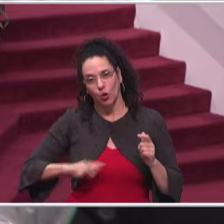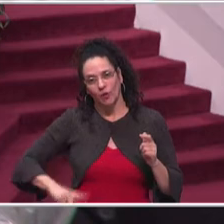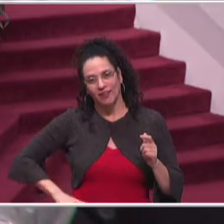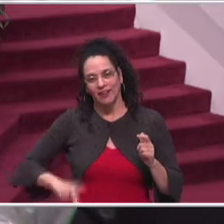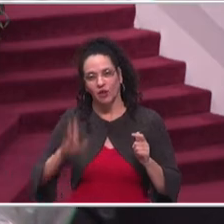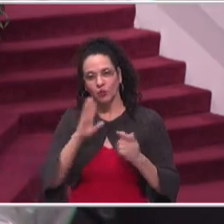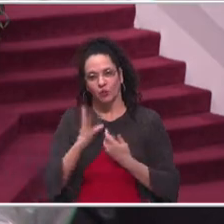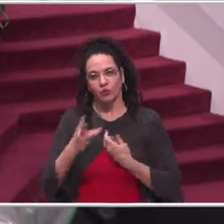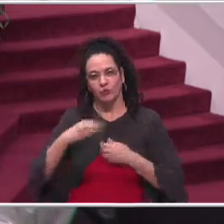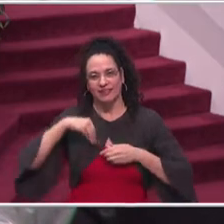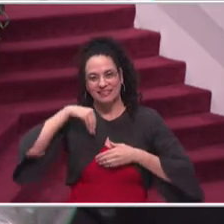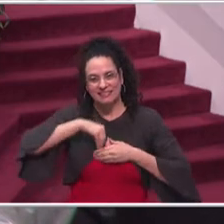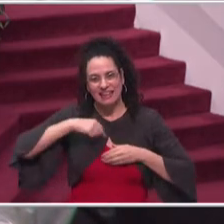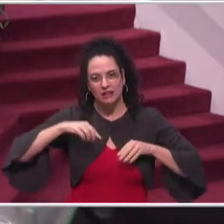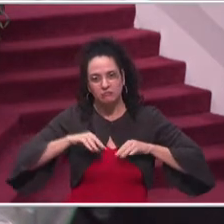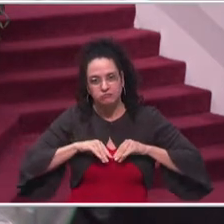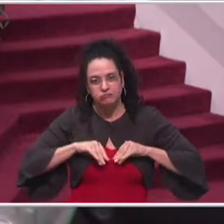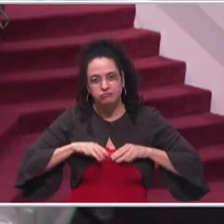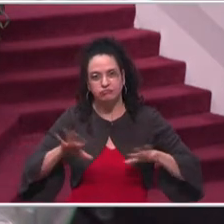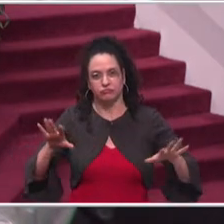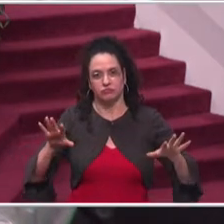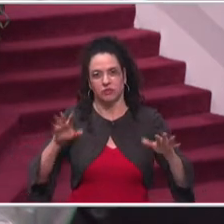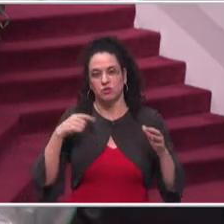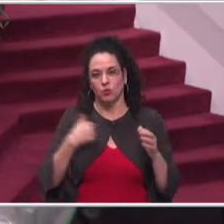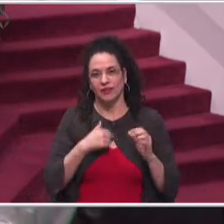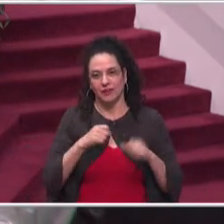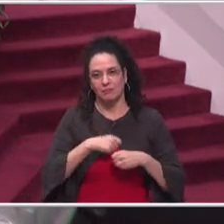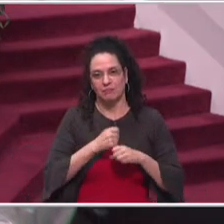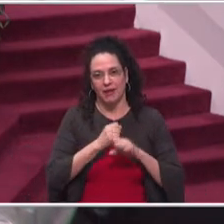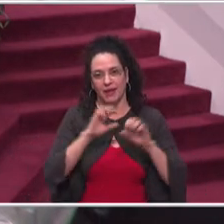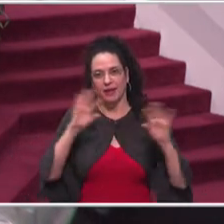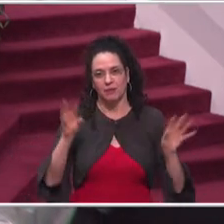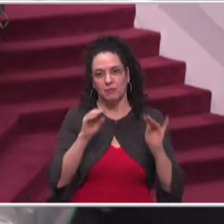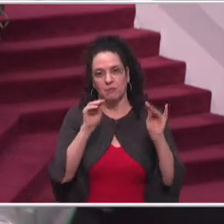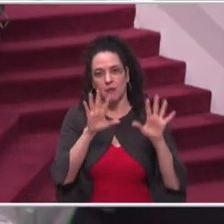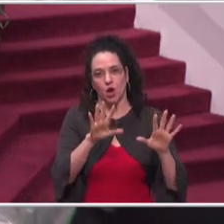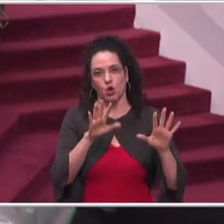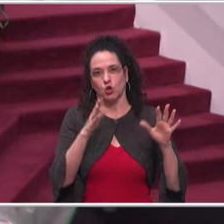who continue to hate. Dr. King taught that only love can